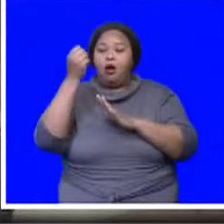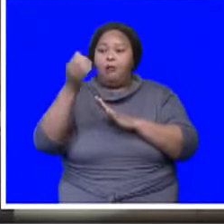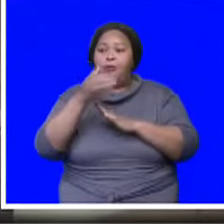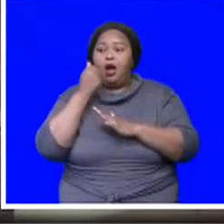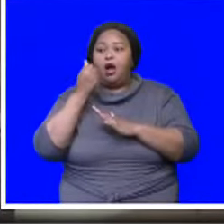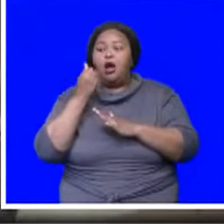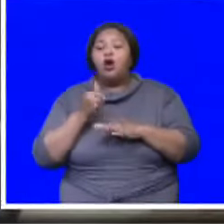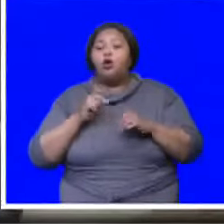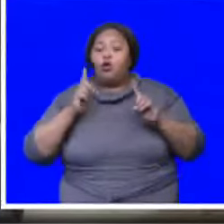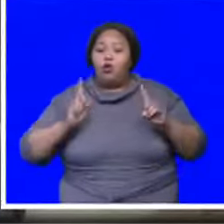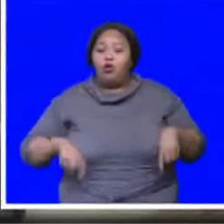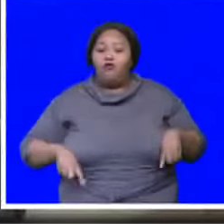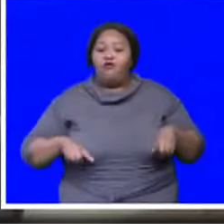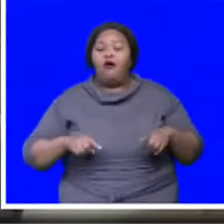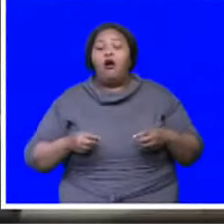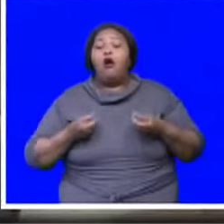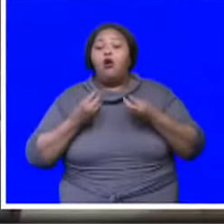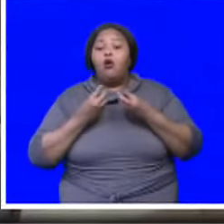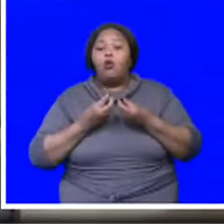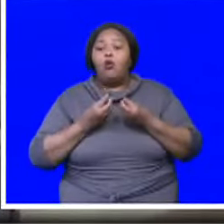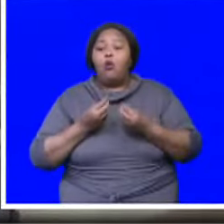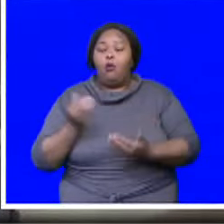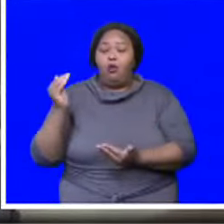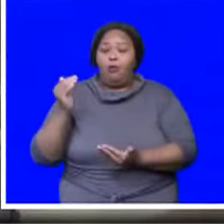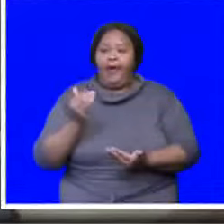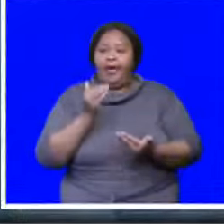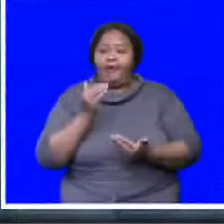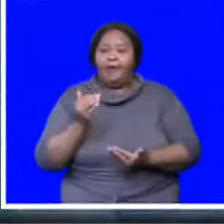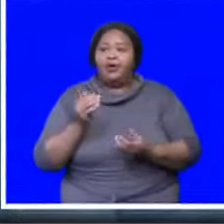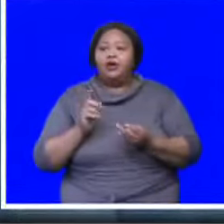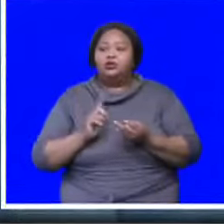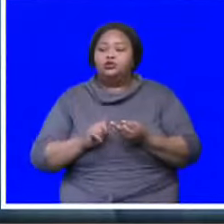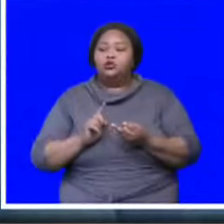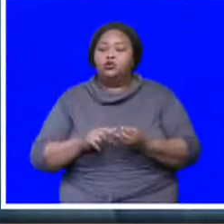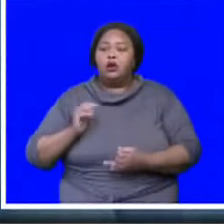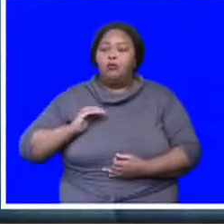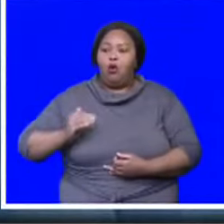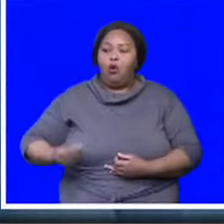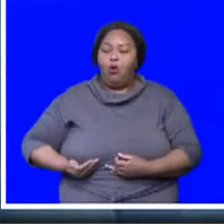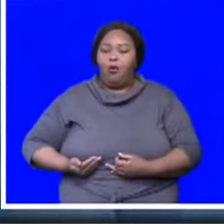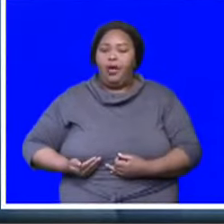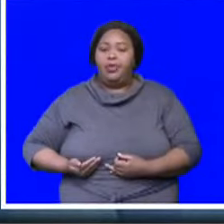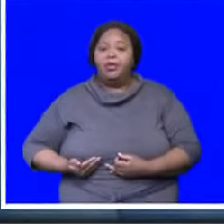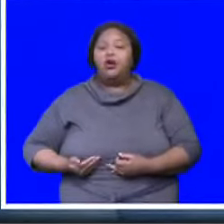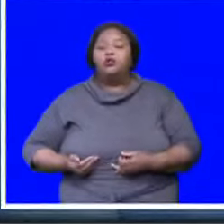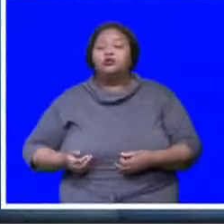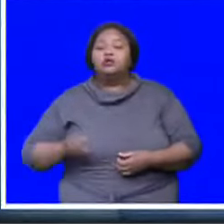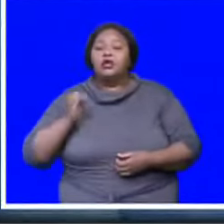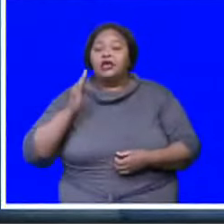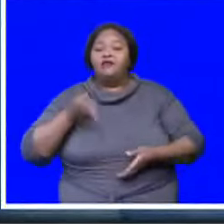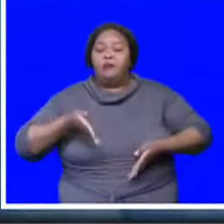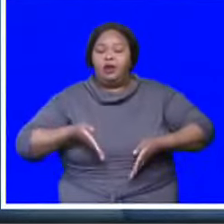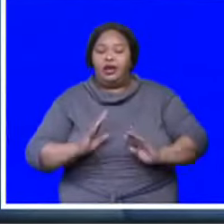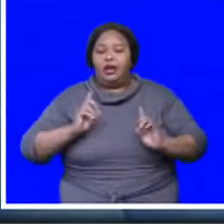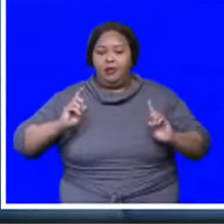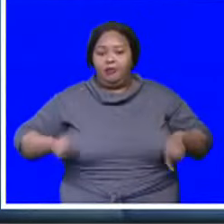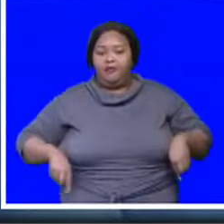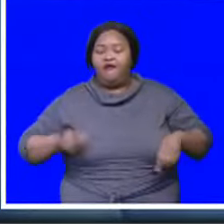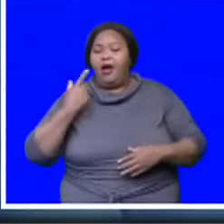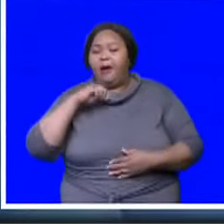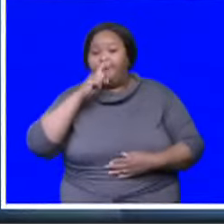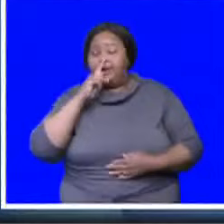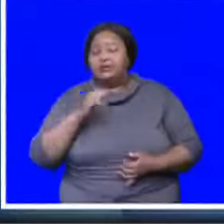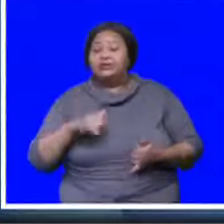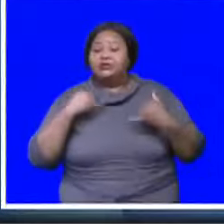neonatal mortality rates, the rates are still too high. Le mission ngisite kakhulu ngoba